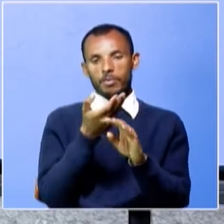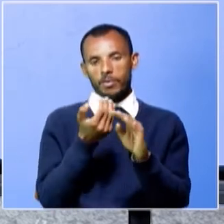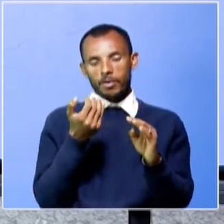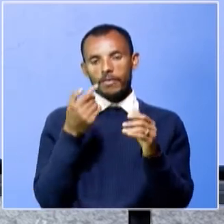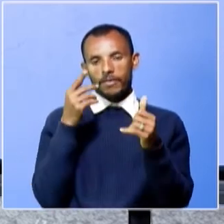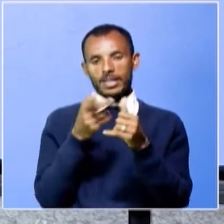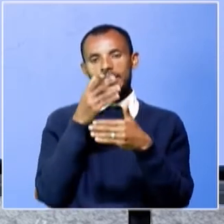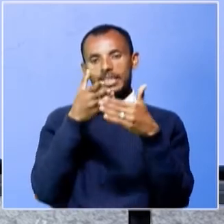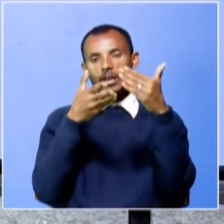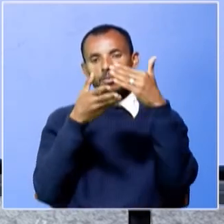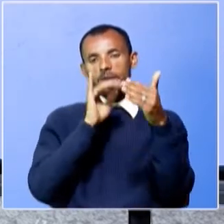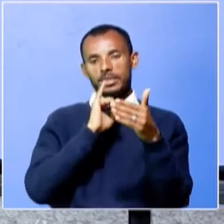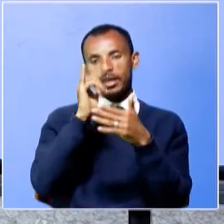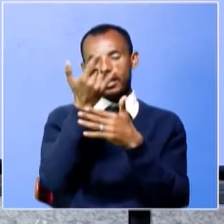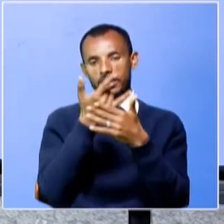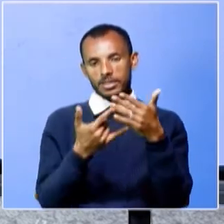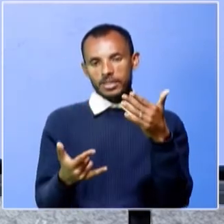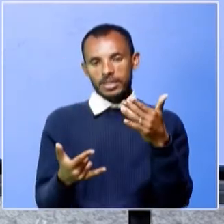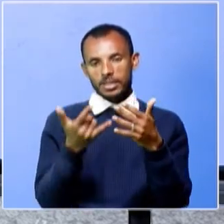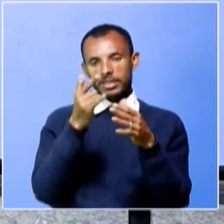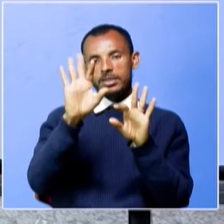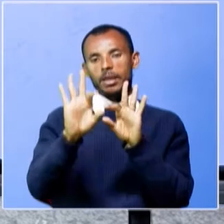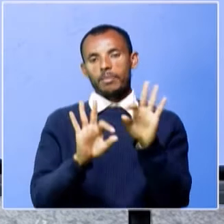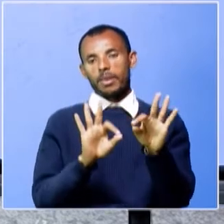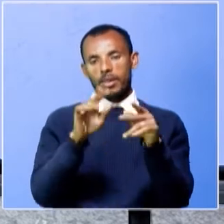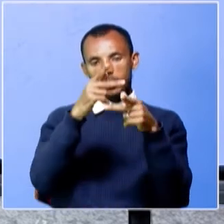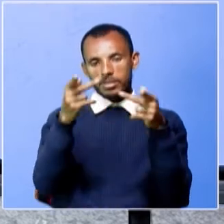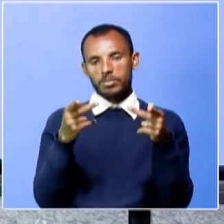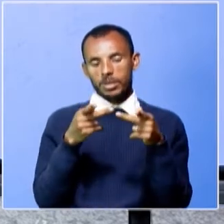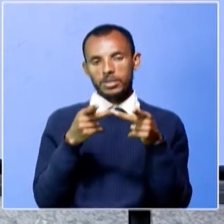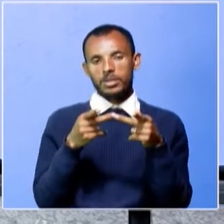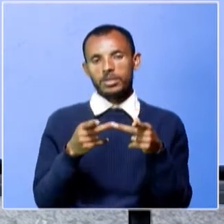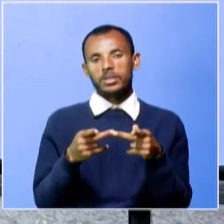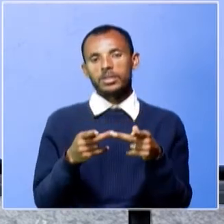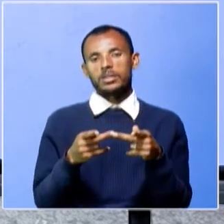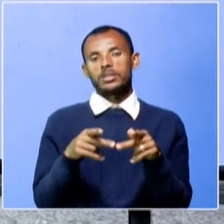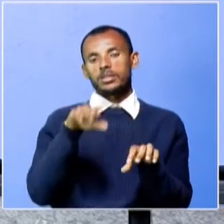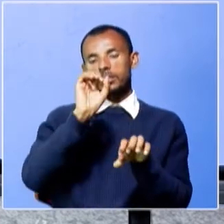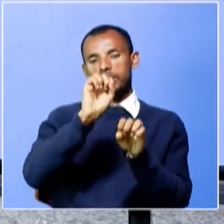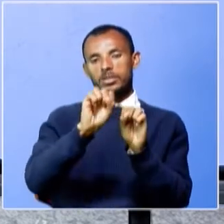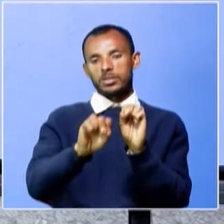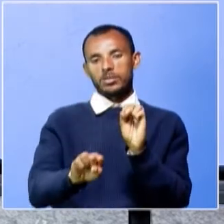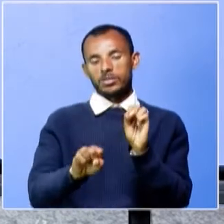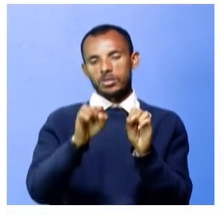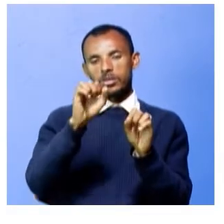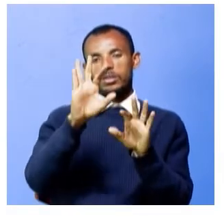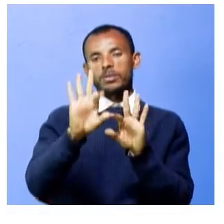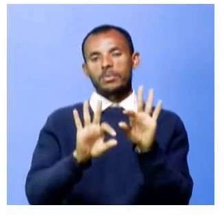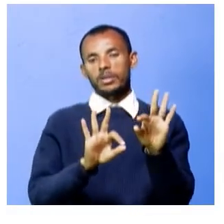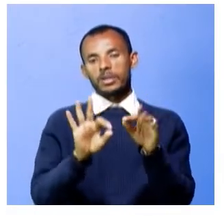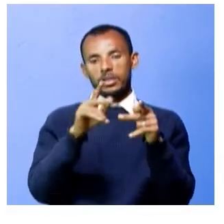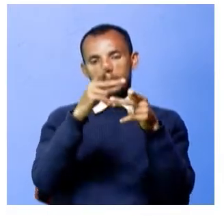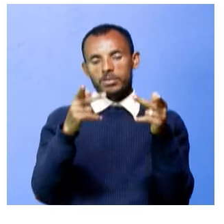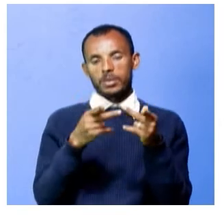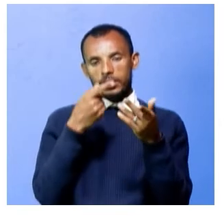first step is listing out the sample space. Okay, so the sample space in